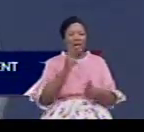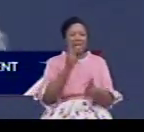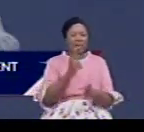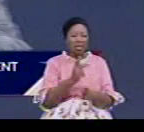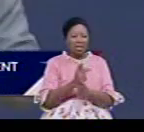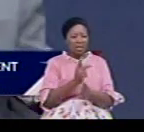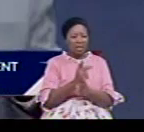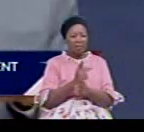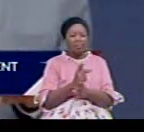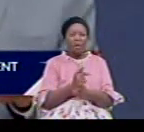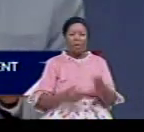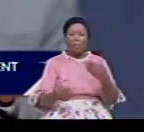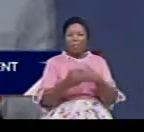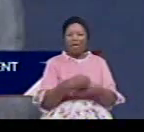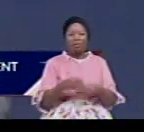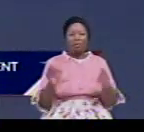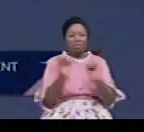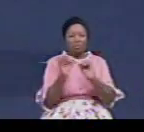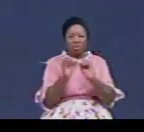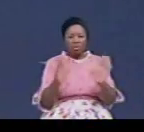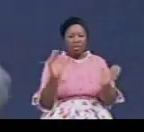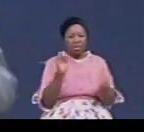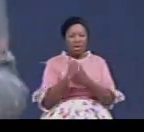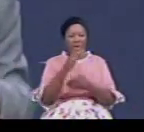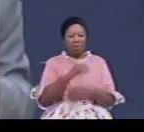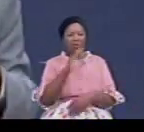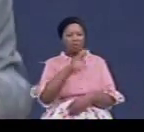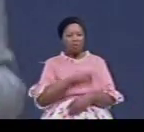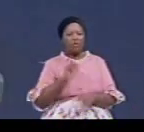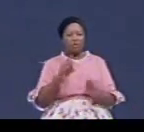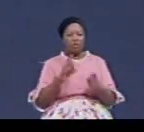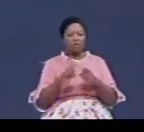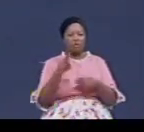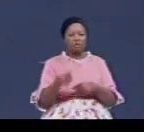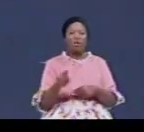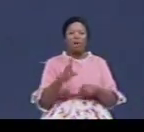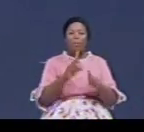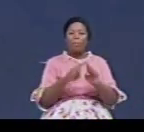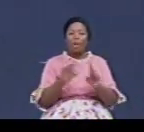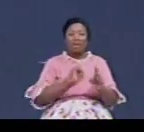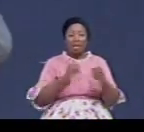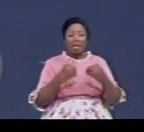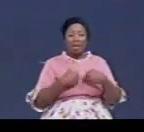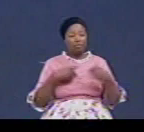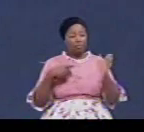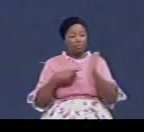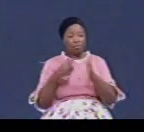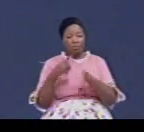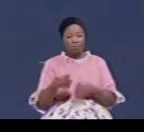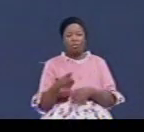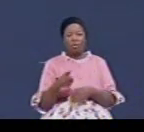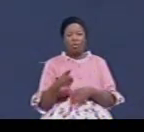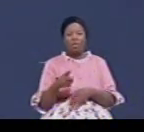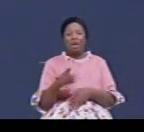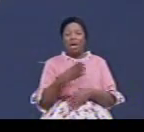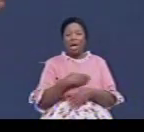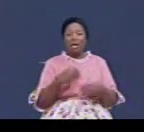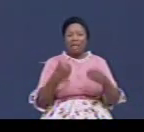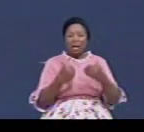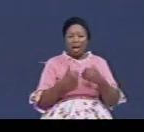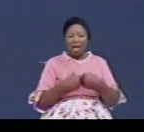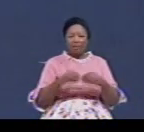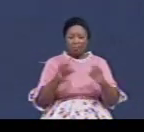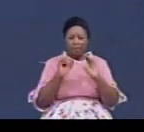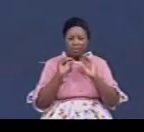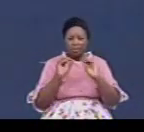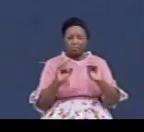nothing that was profitable unto you, but have showed you, and I have taught you